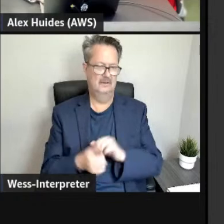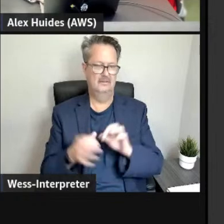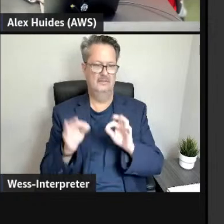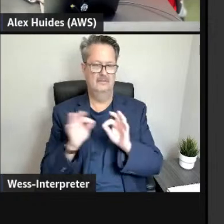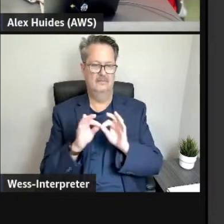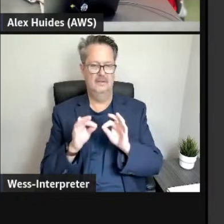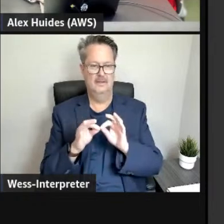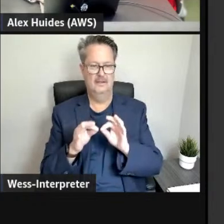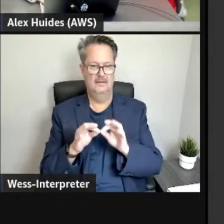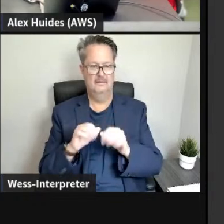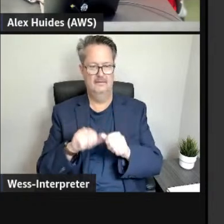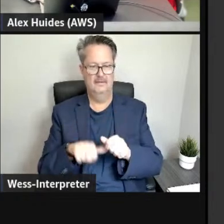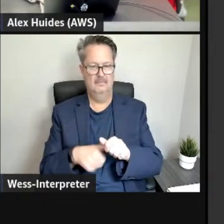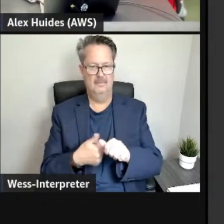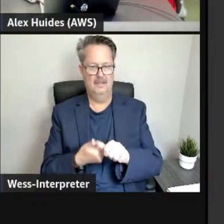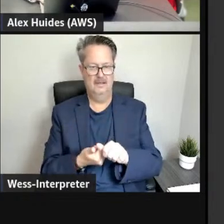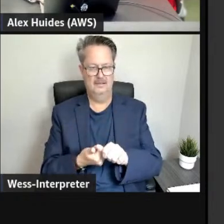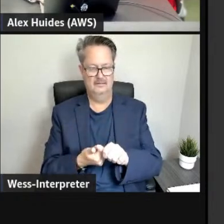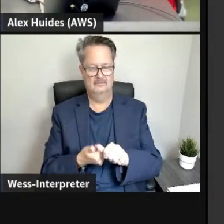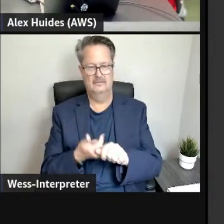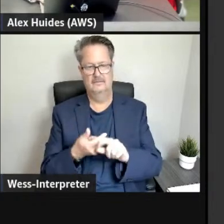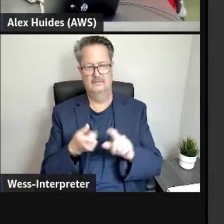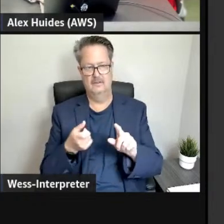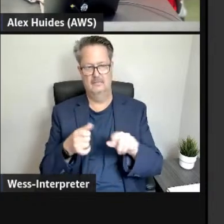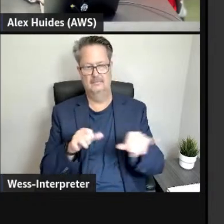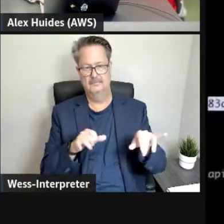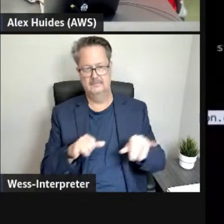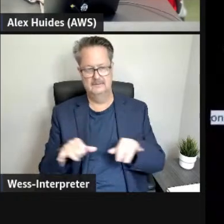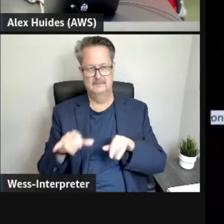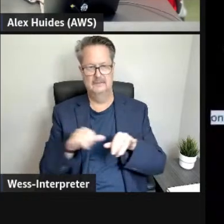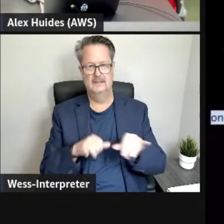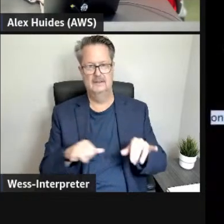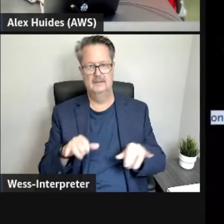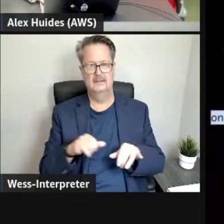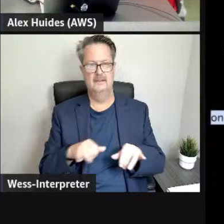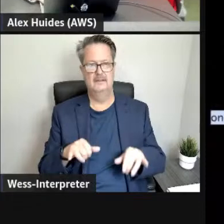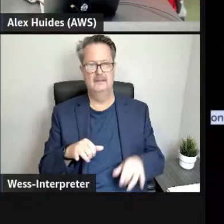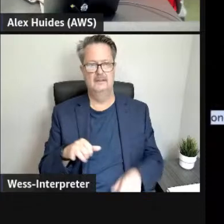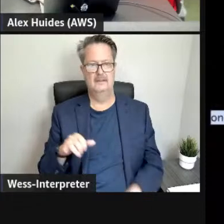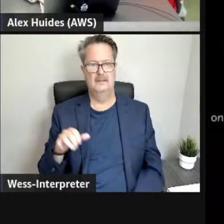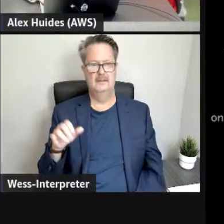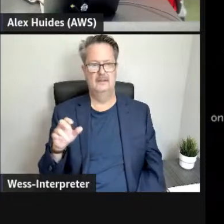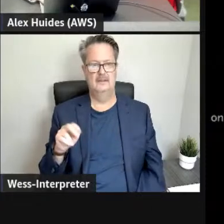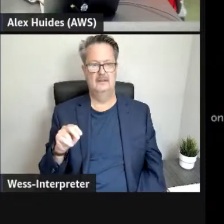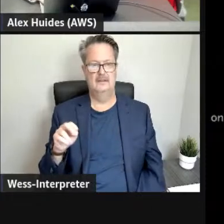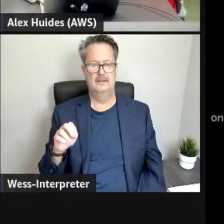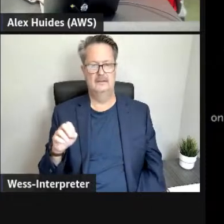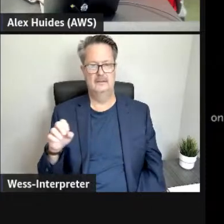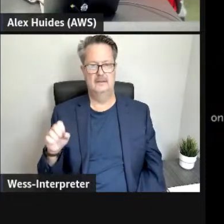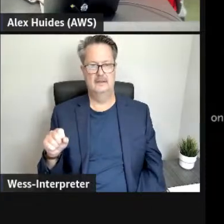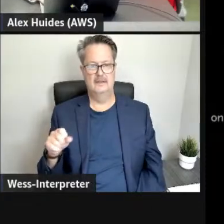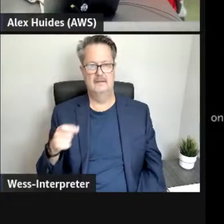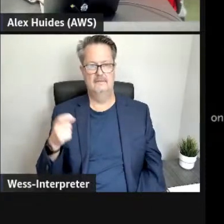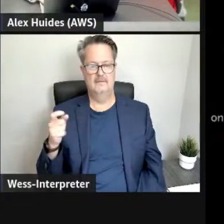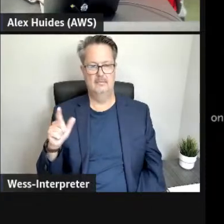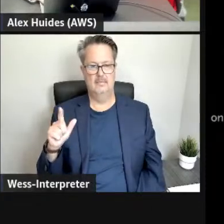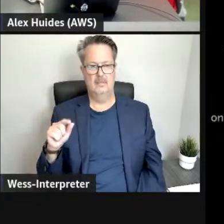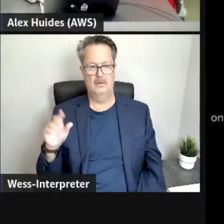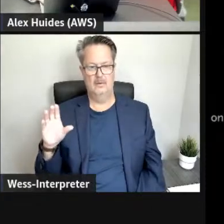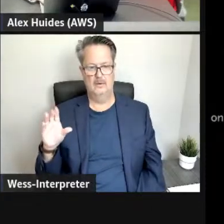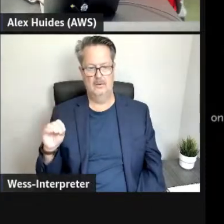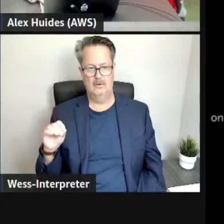backend from the standard one, the green API service .service cluster.local, to the new DNS